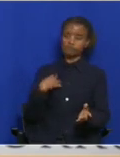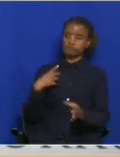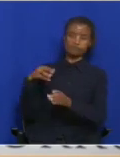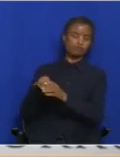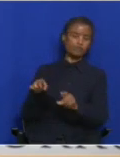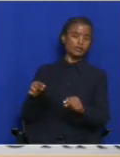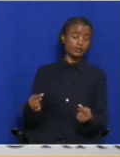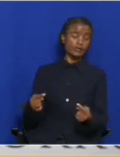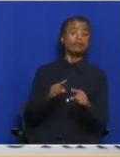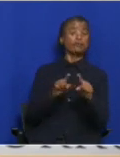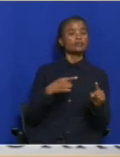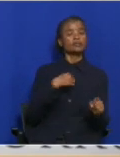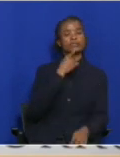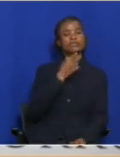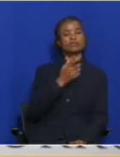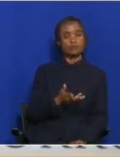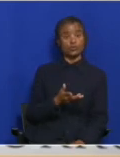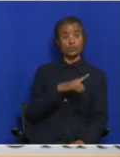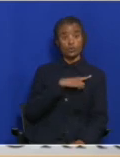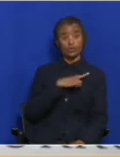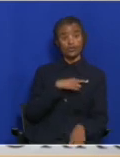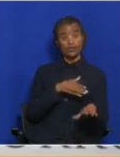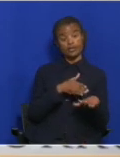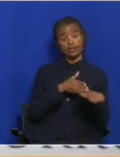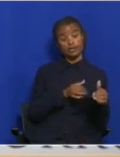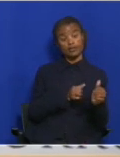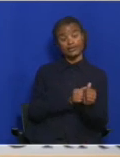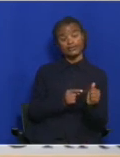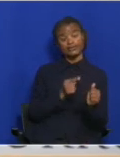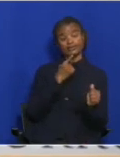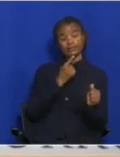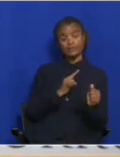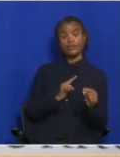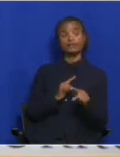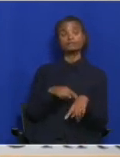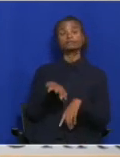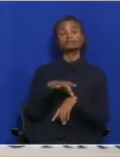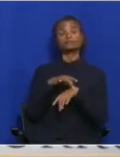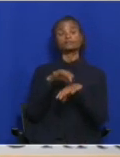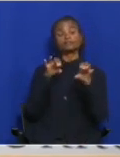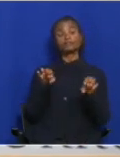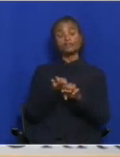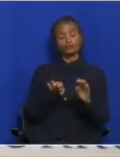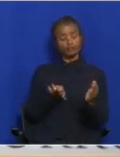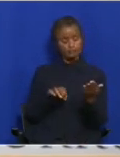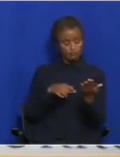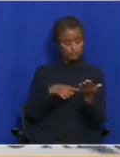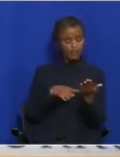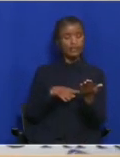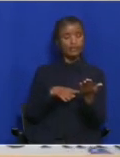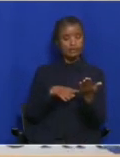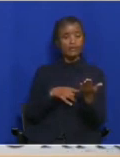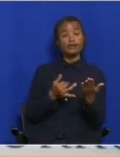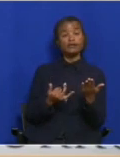learned friends say is that because they've come up against this medical certificate as they have, they must go directly to the witness